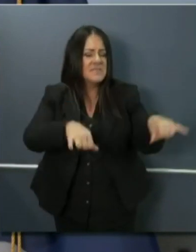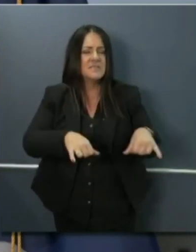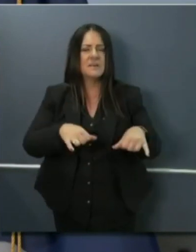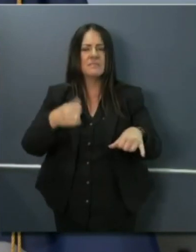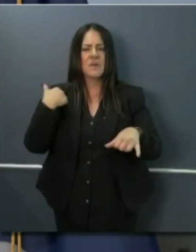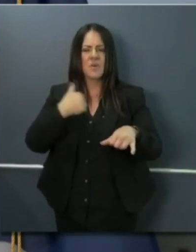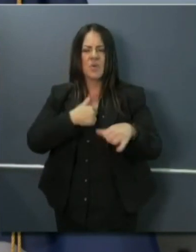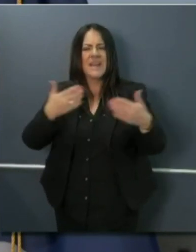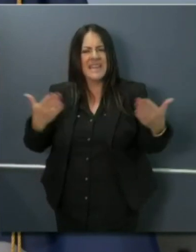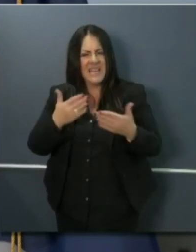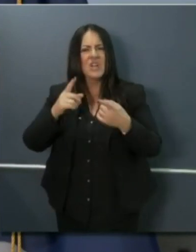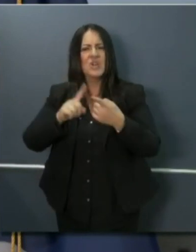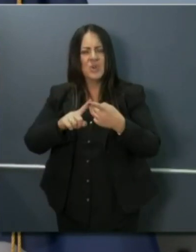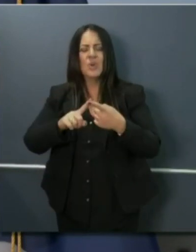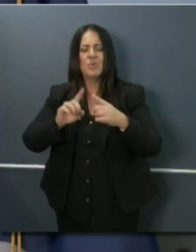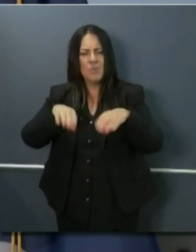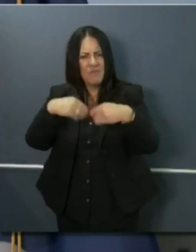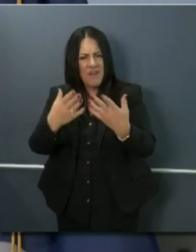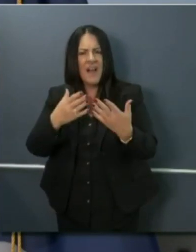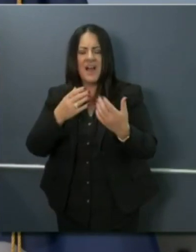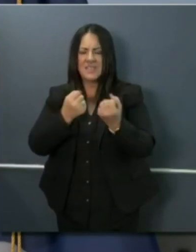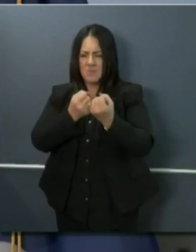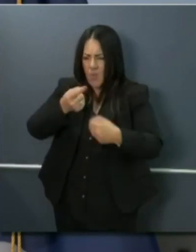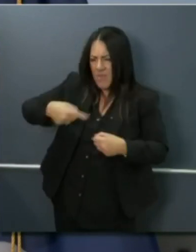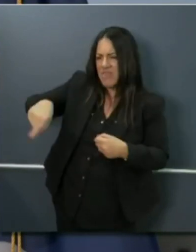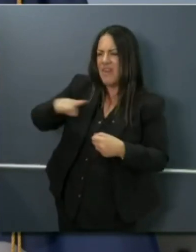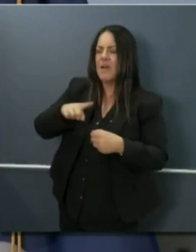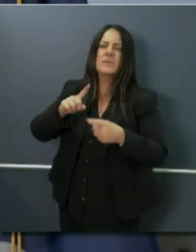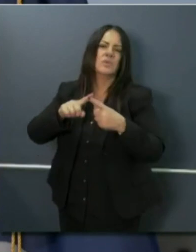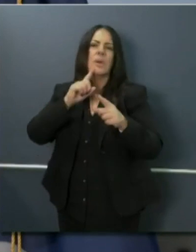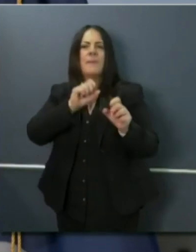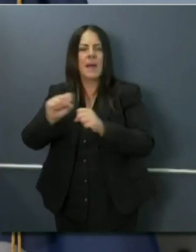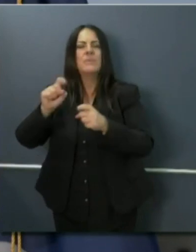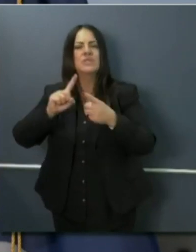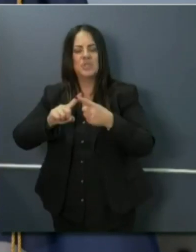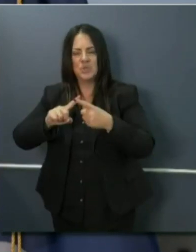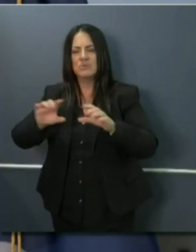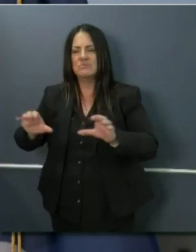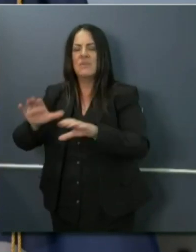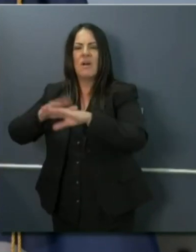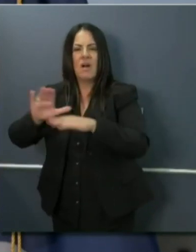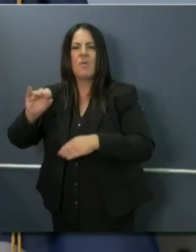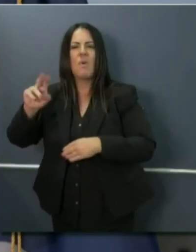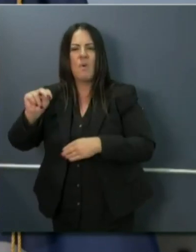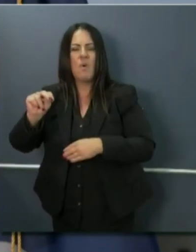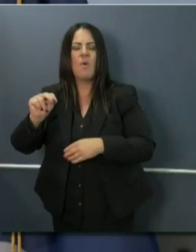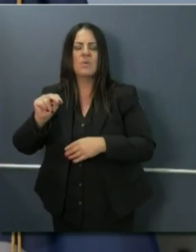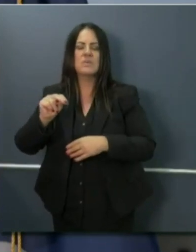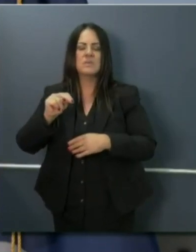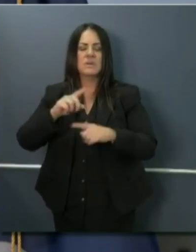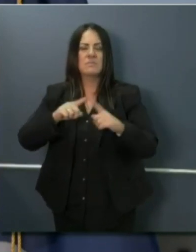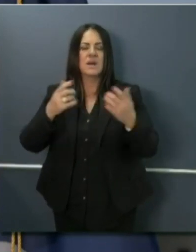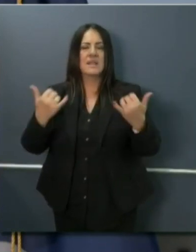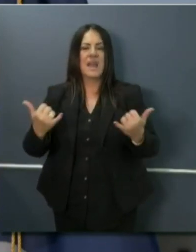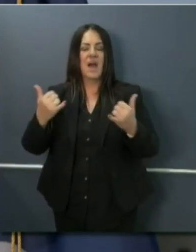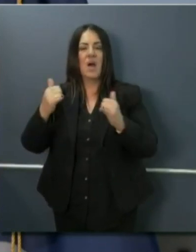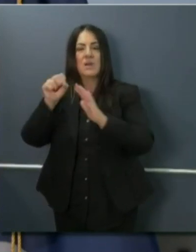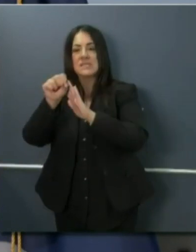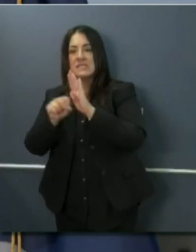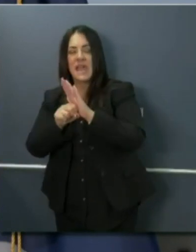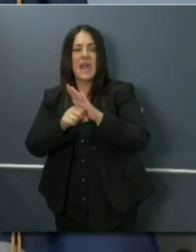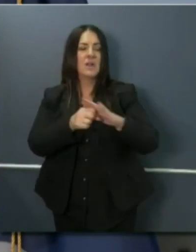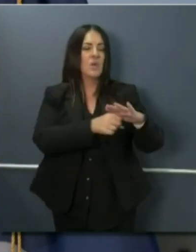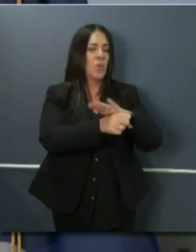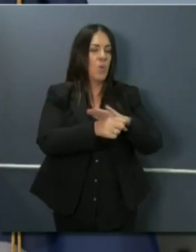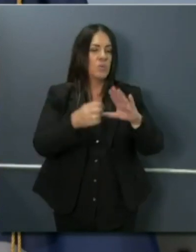here to fill in those gaps, supporting those systems to be able to scale on their own, so that together the local story with the state story lifts